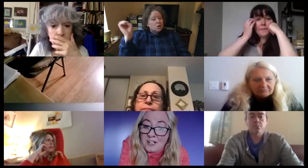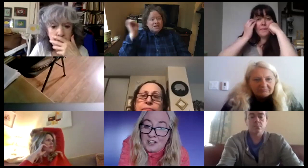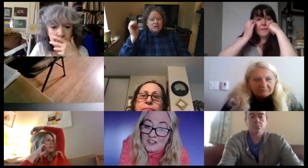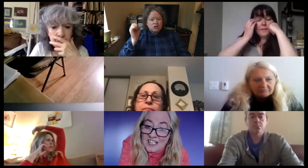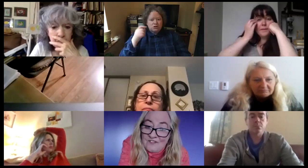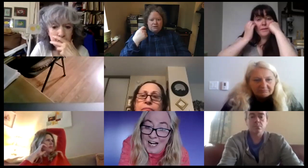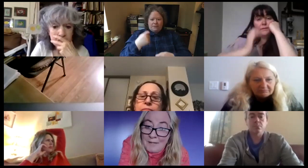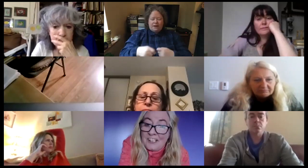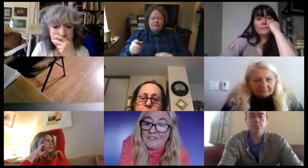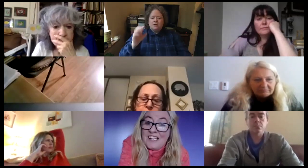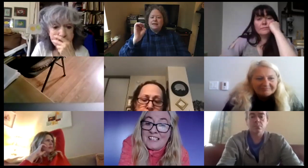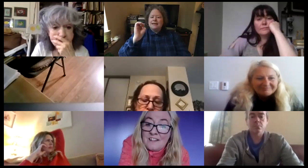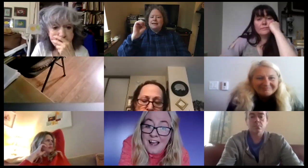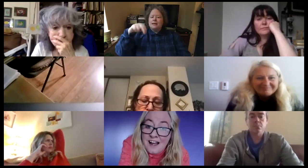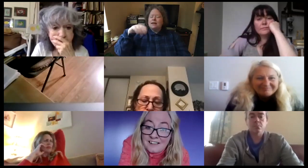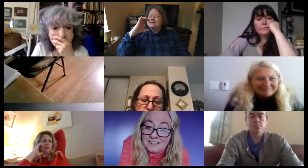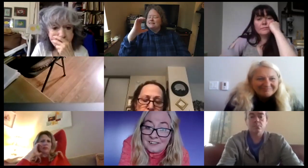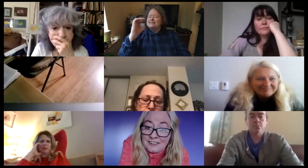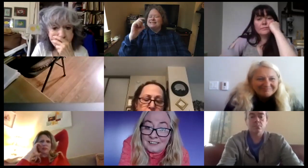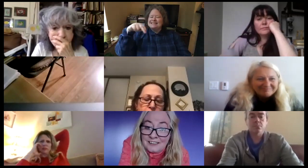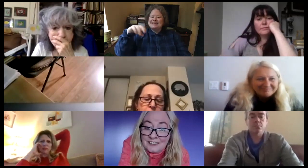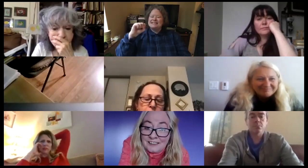knew English, that's fine. But if they did not,